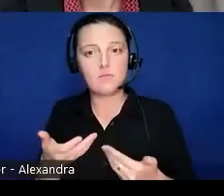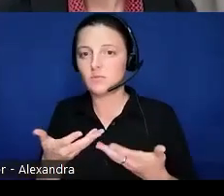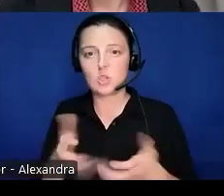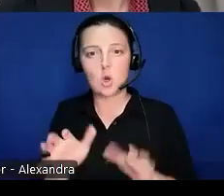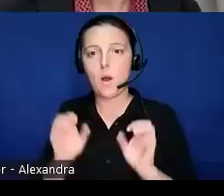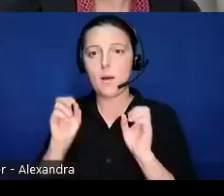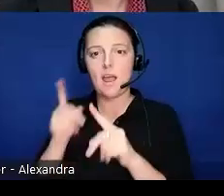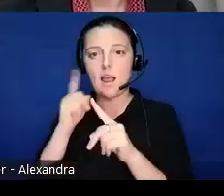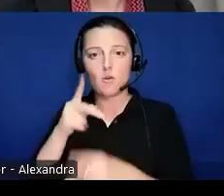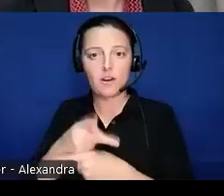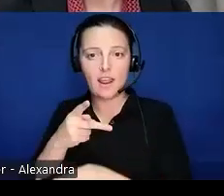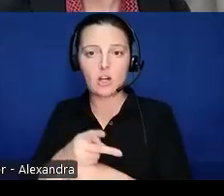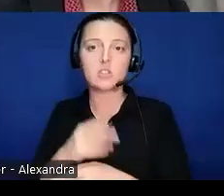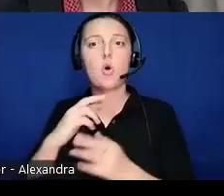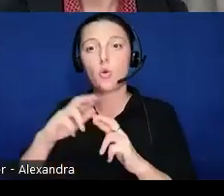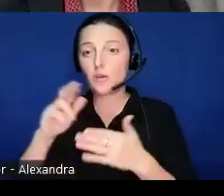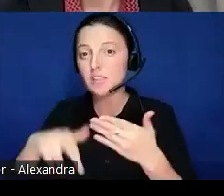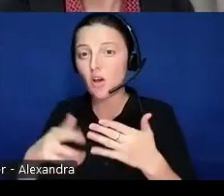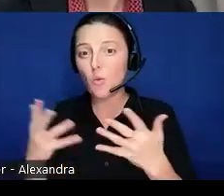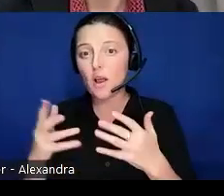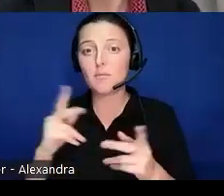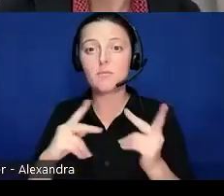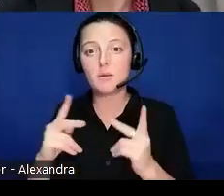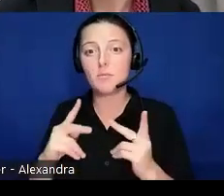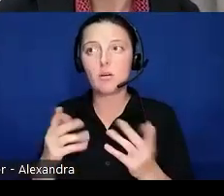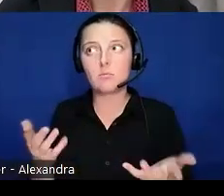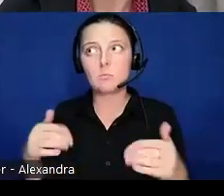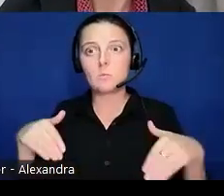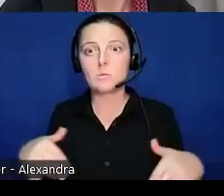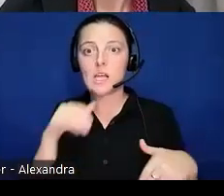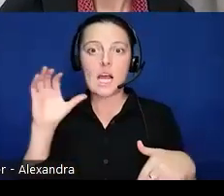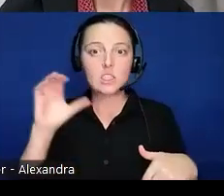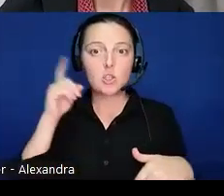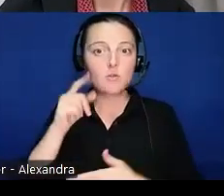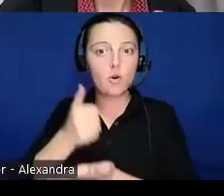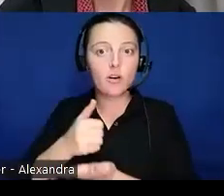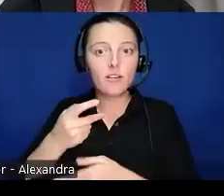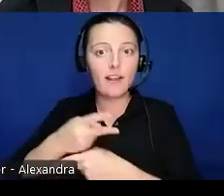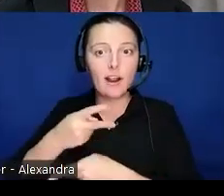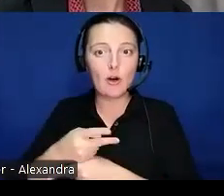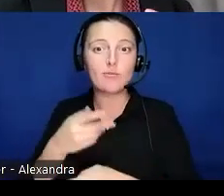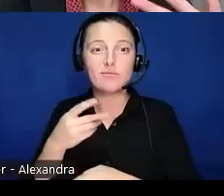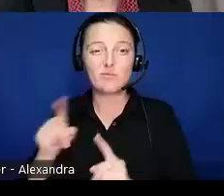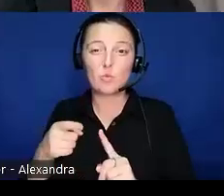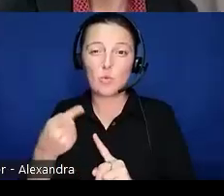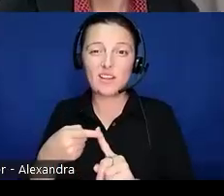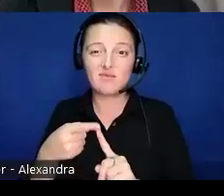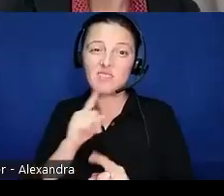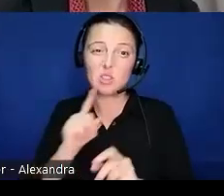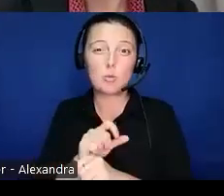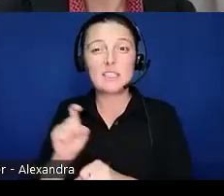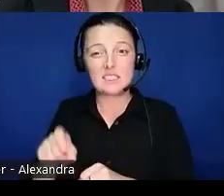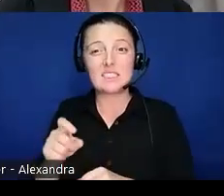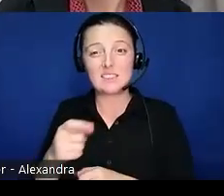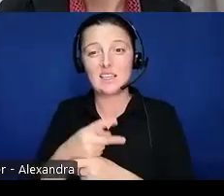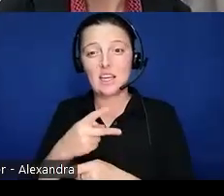of cycle of people not seeking care when they really should be seeking care. And we're trying to be ambassadors of the healthcare